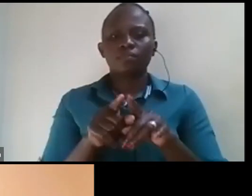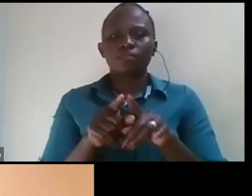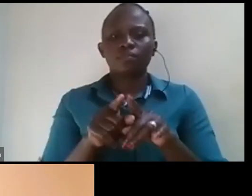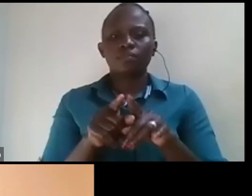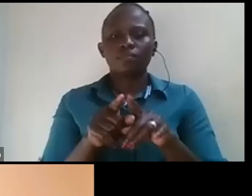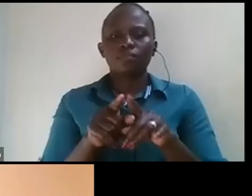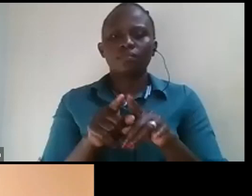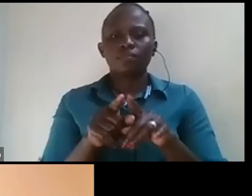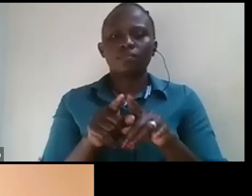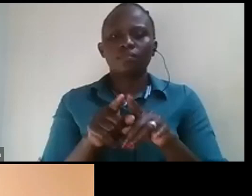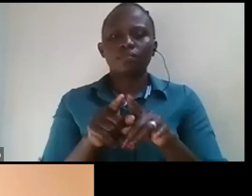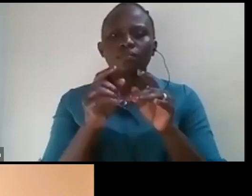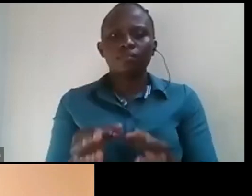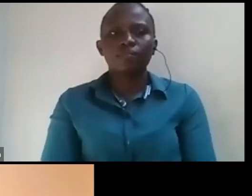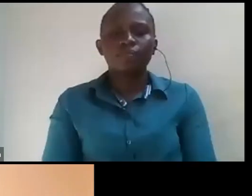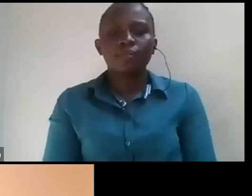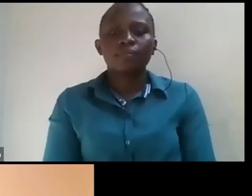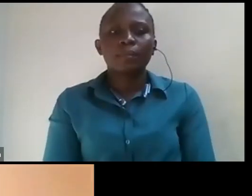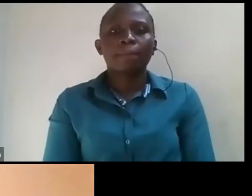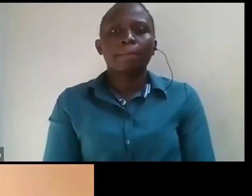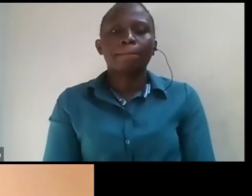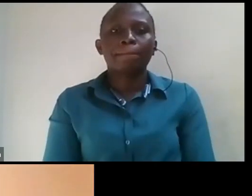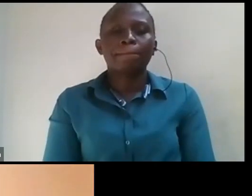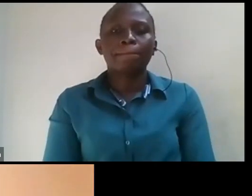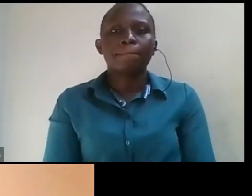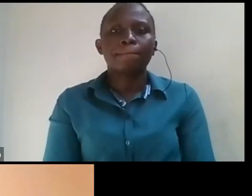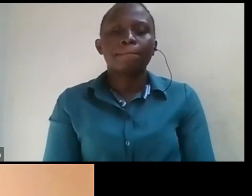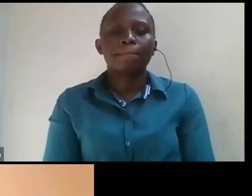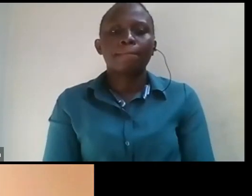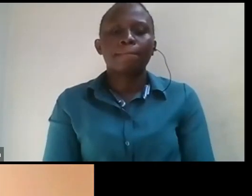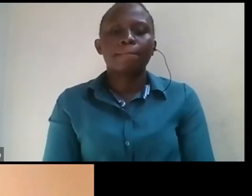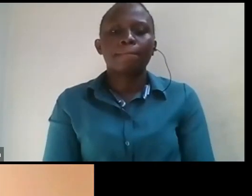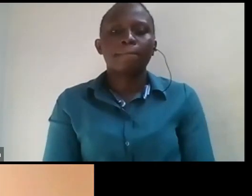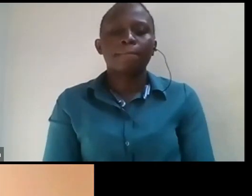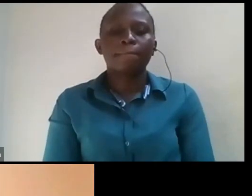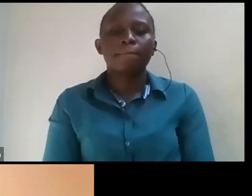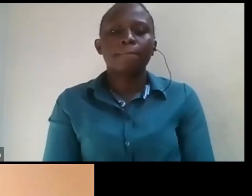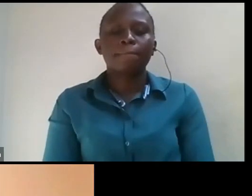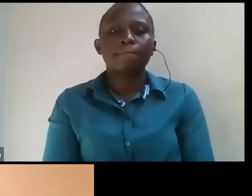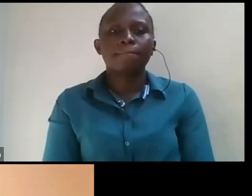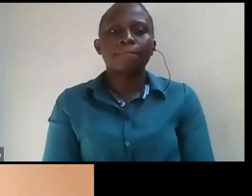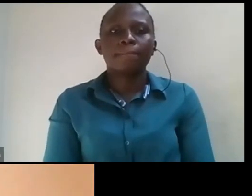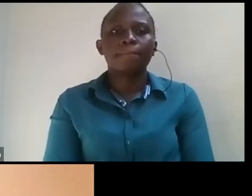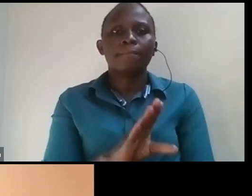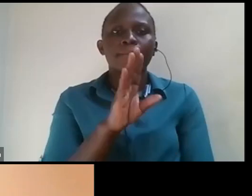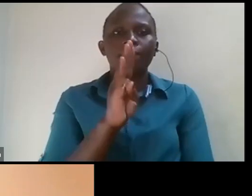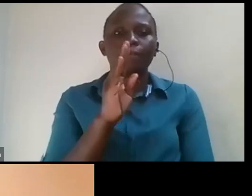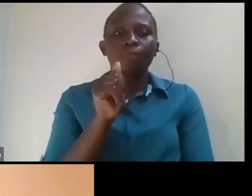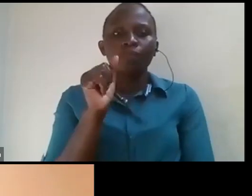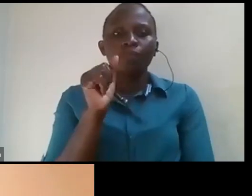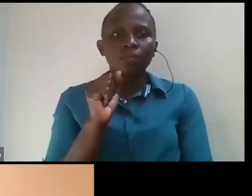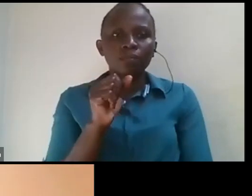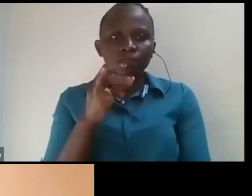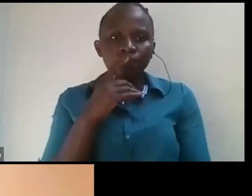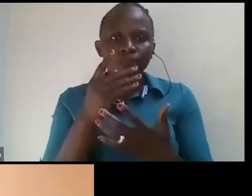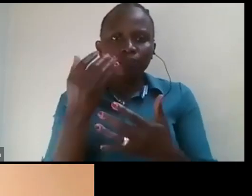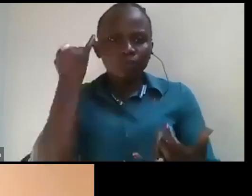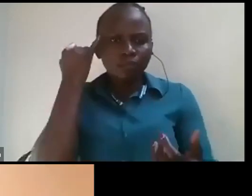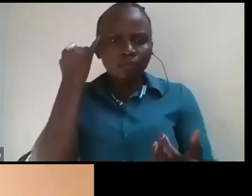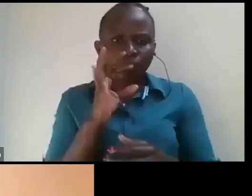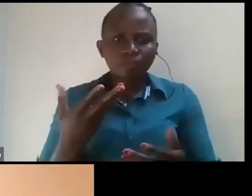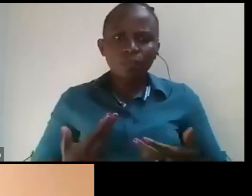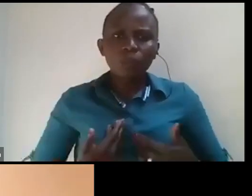got a brilliant software idea, but I don't know coding and therefore I need to hire a software developer. Kindly discuss the legal